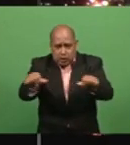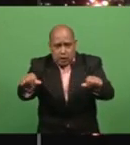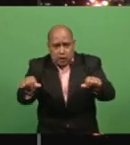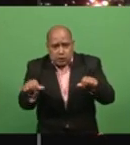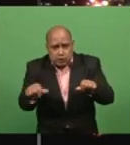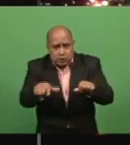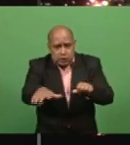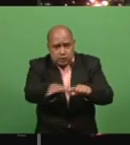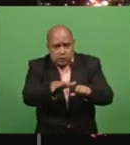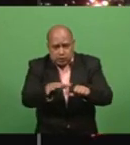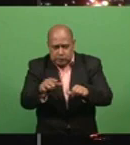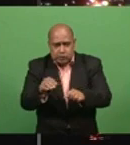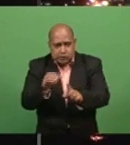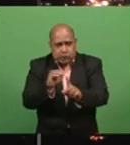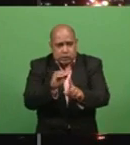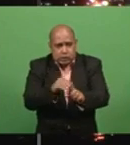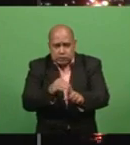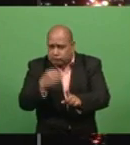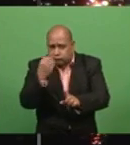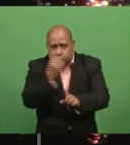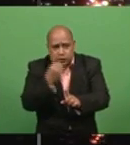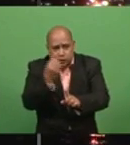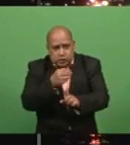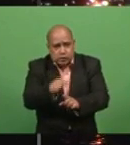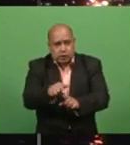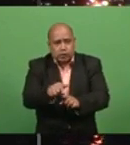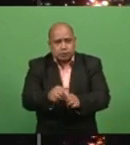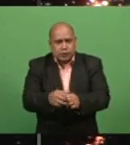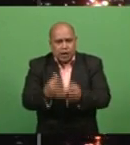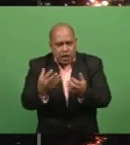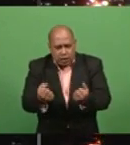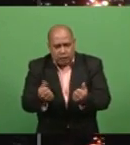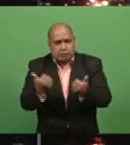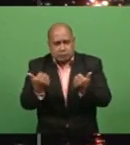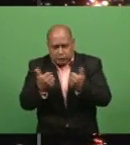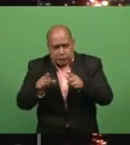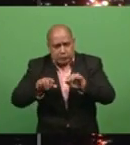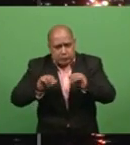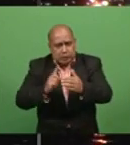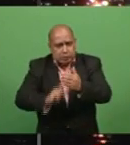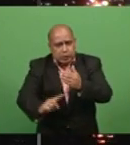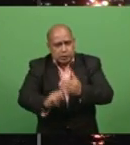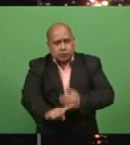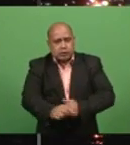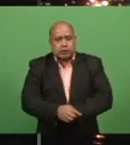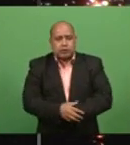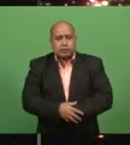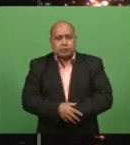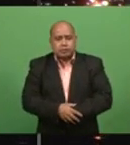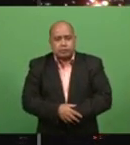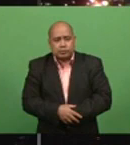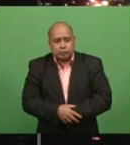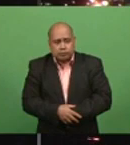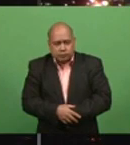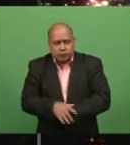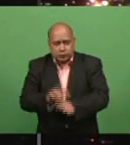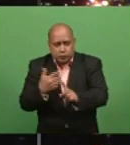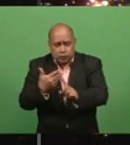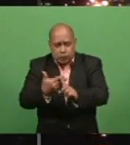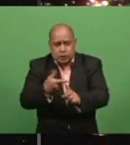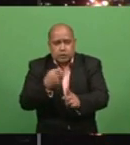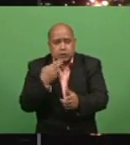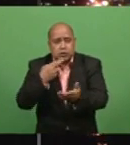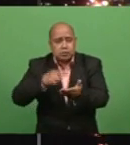supply as supply chains are facing issues and production being halted. Koroi Tandalala reports the ministry is